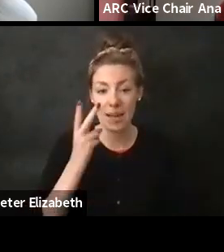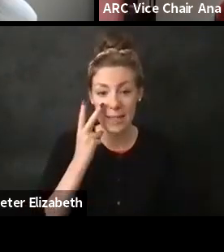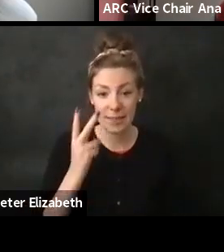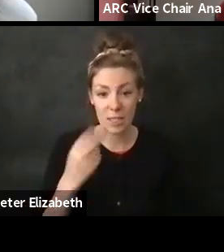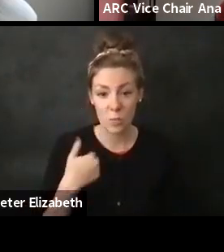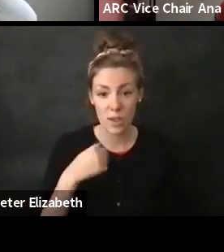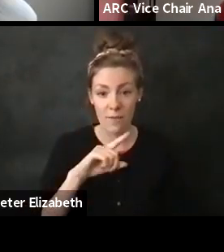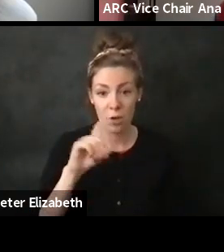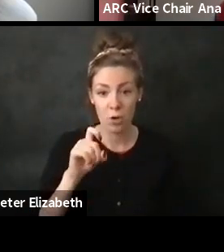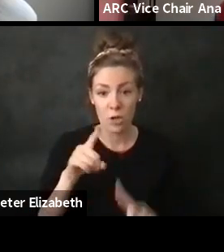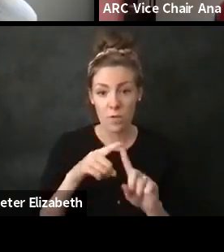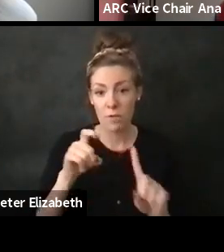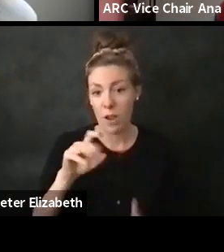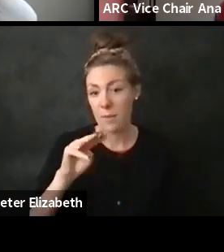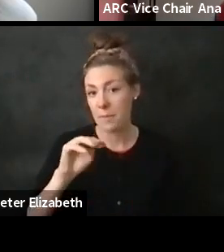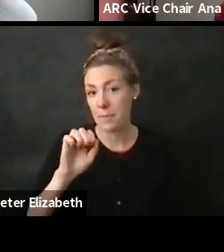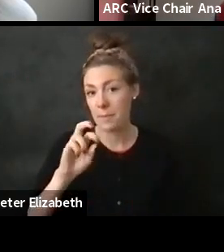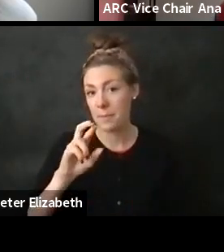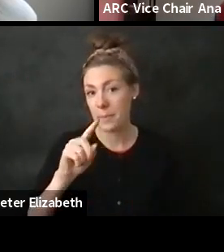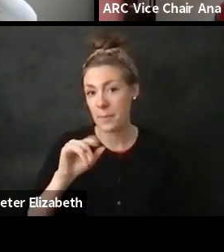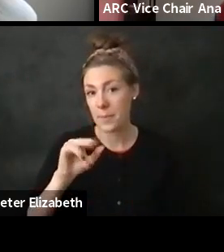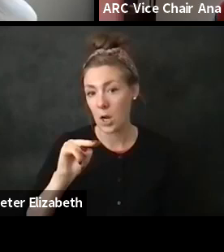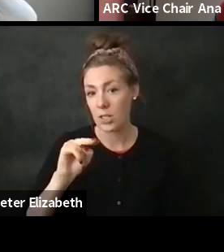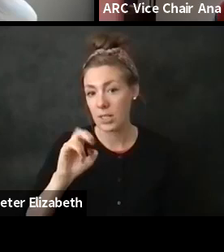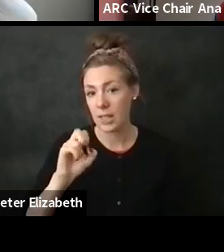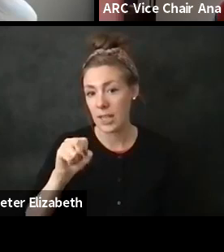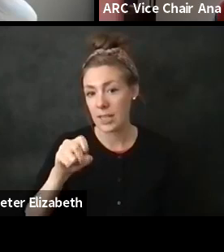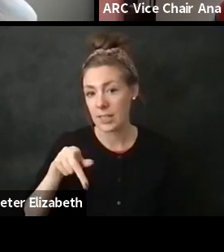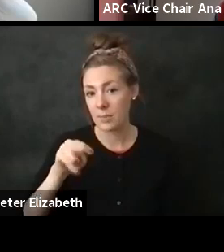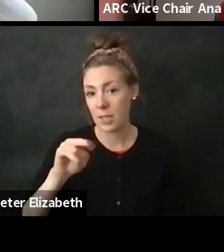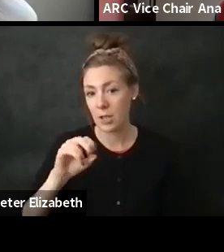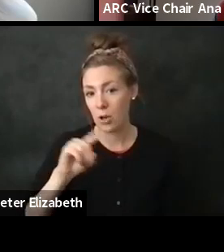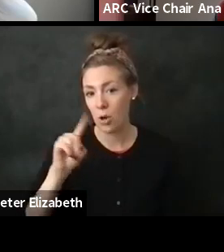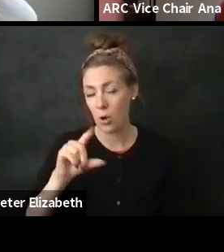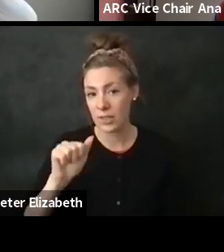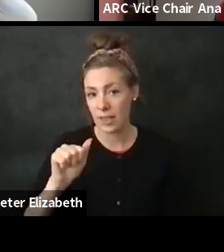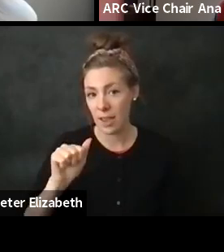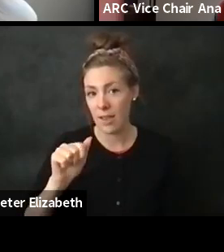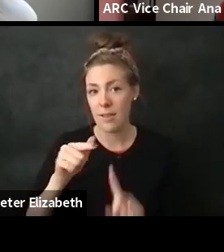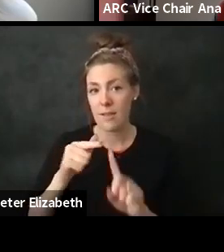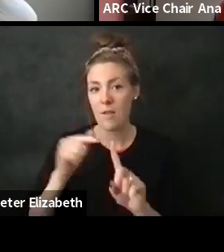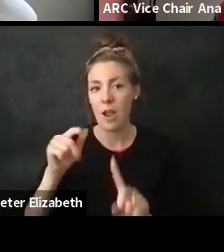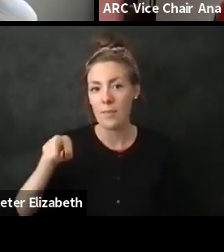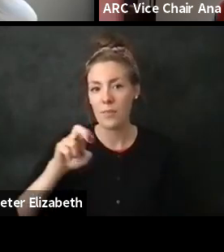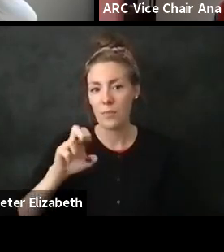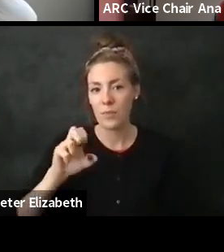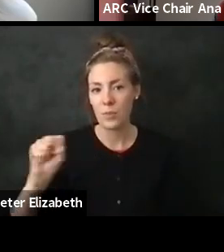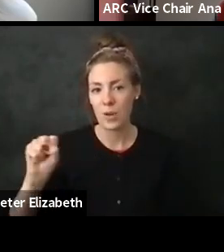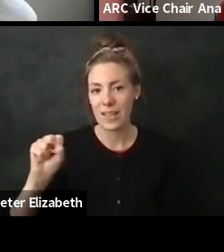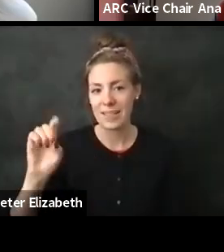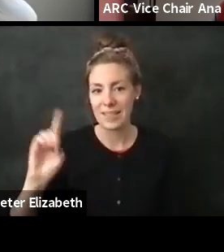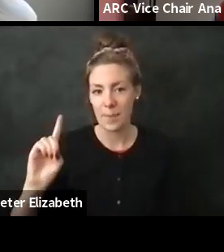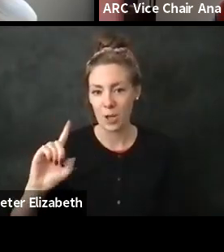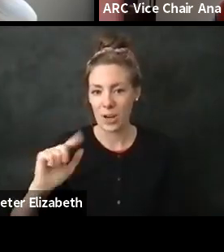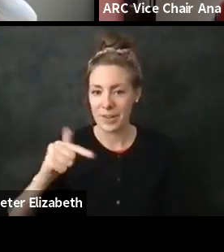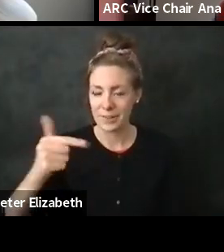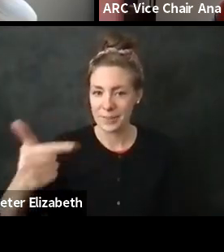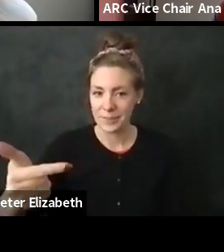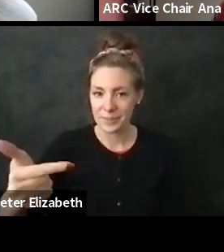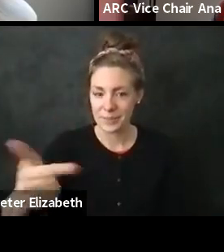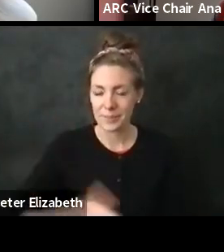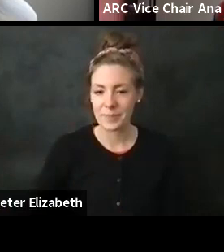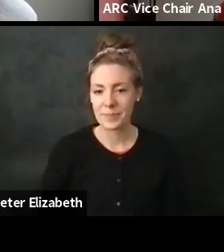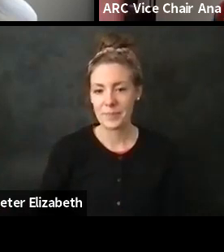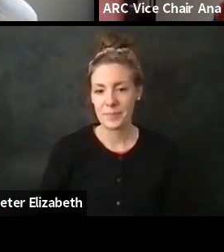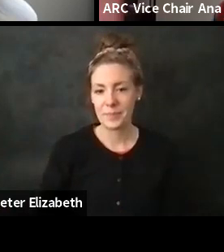from Martin Espinoza from the Press Democrat. So if we could go ahead and unmute him, and then we'll return to the audience questions after Martin